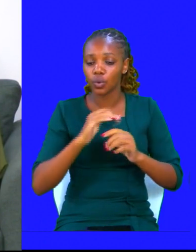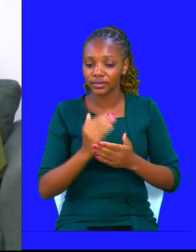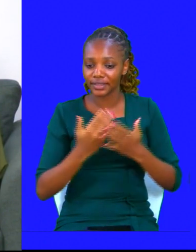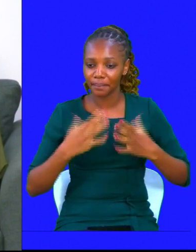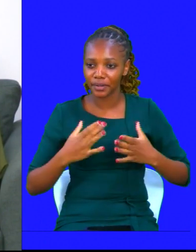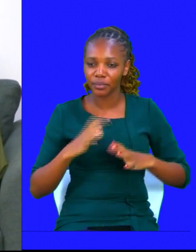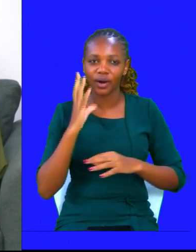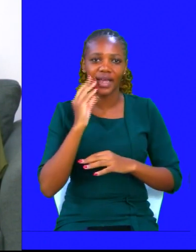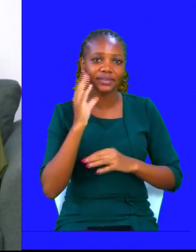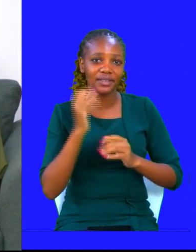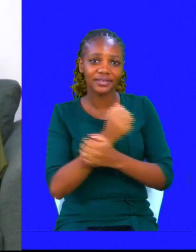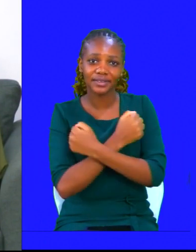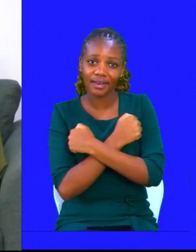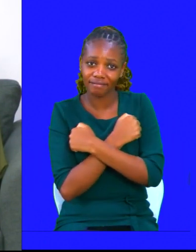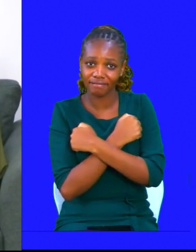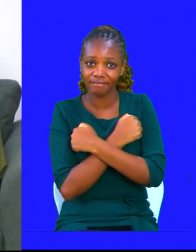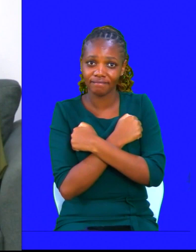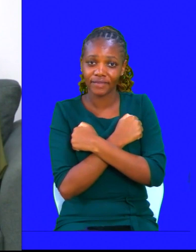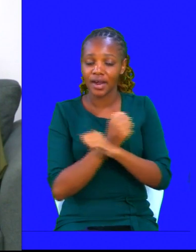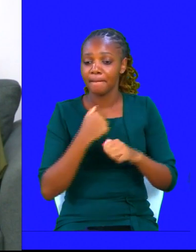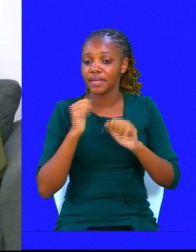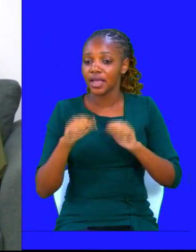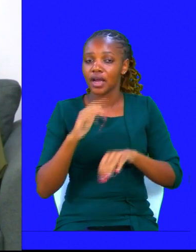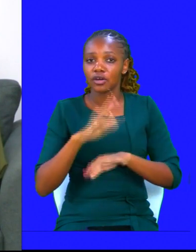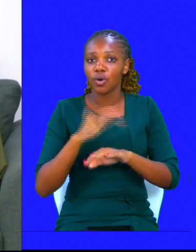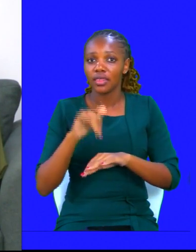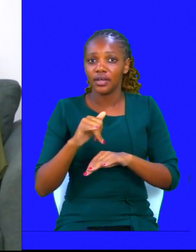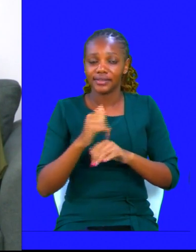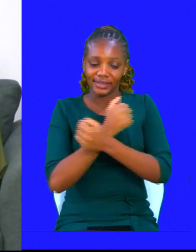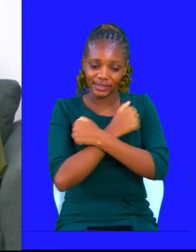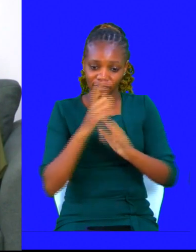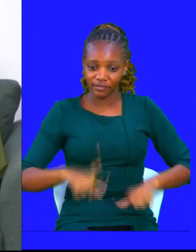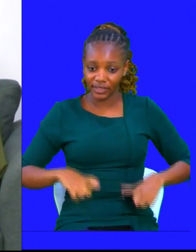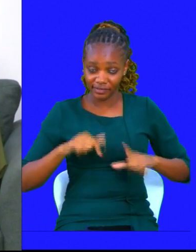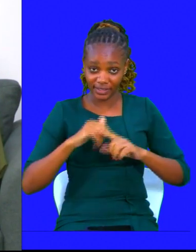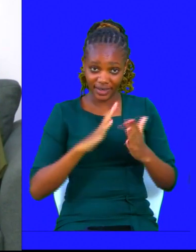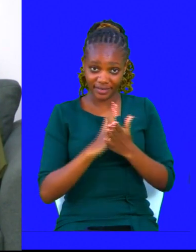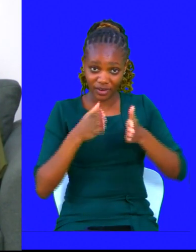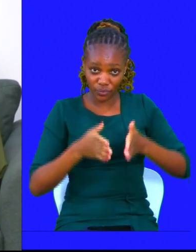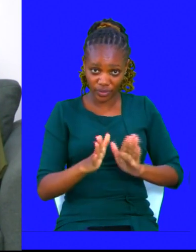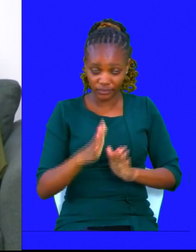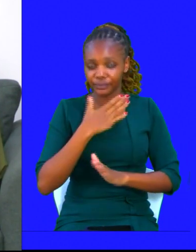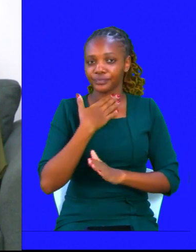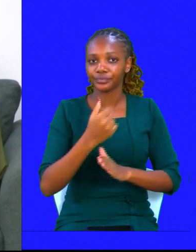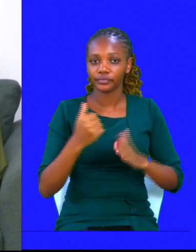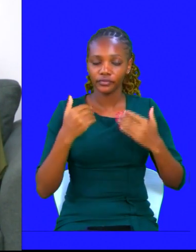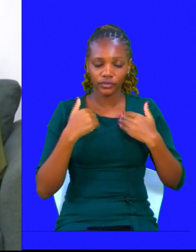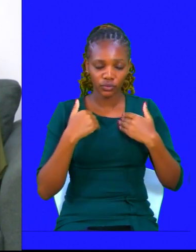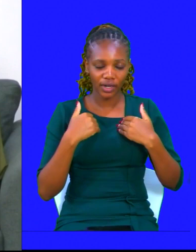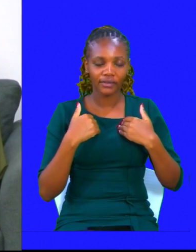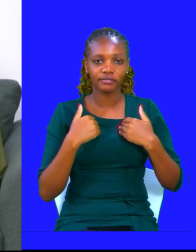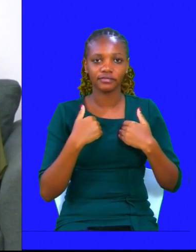experience love life, let me call it love life, in a real way. They actually now want to have